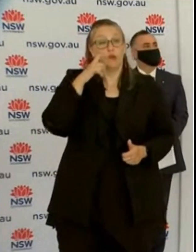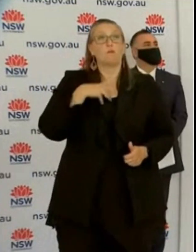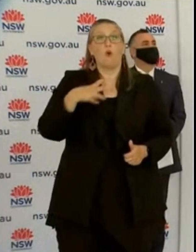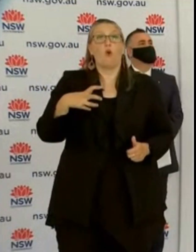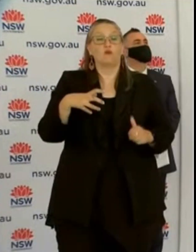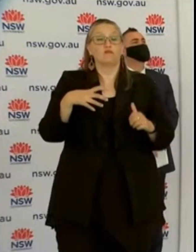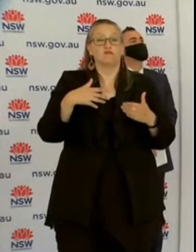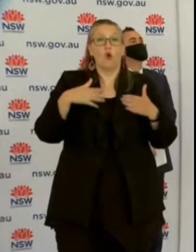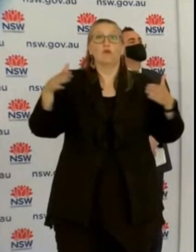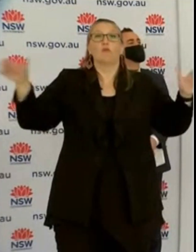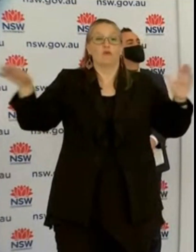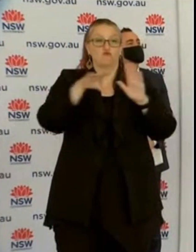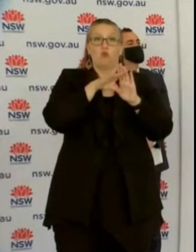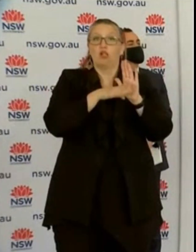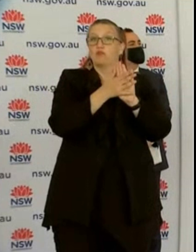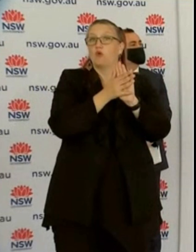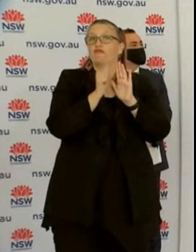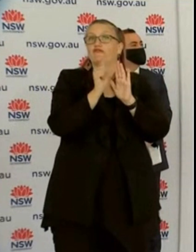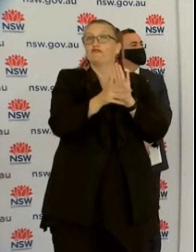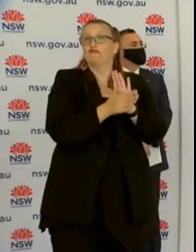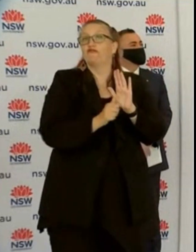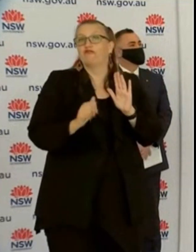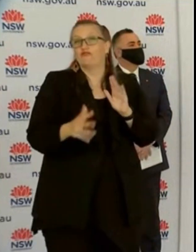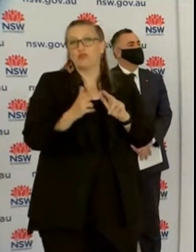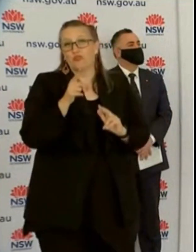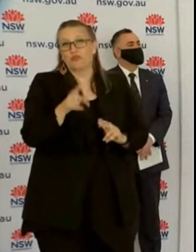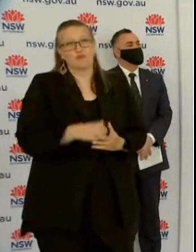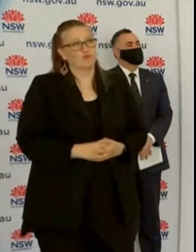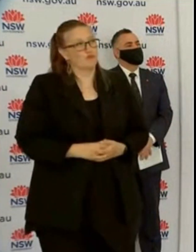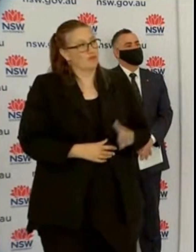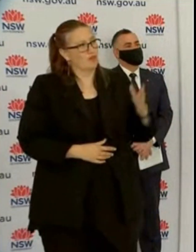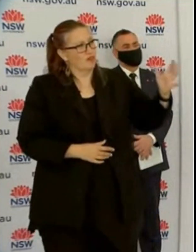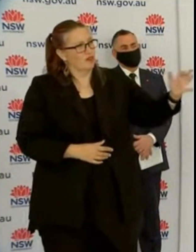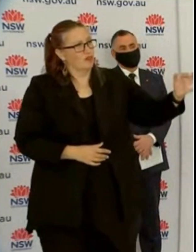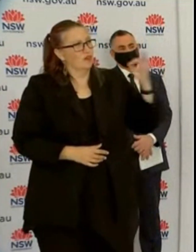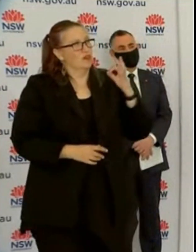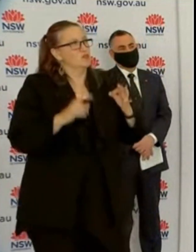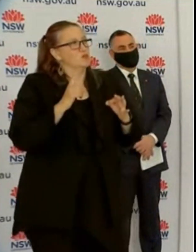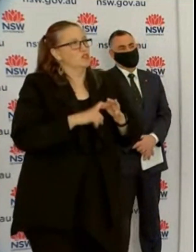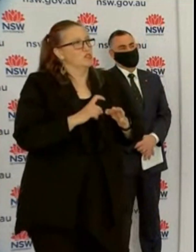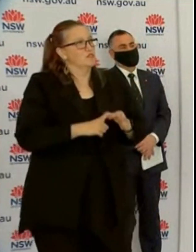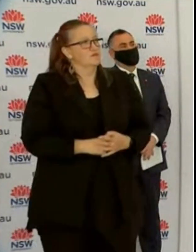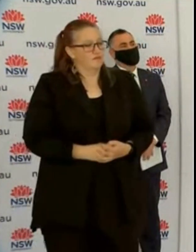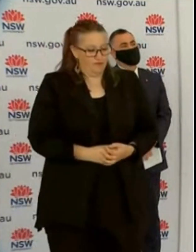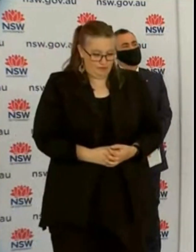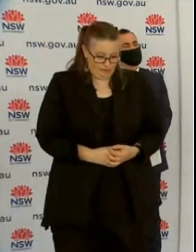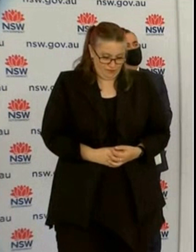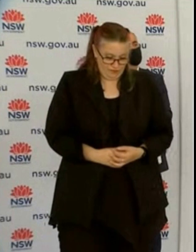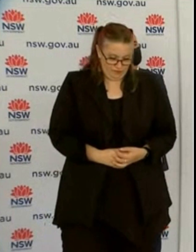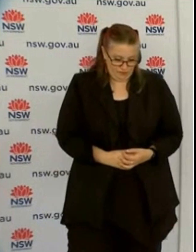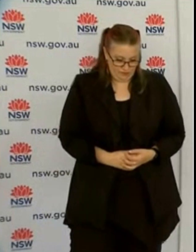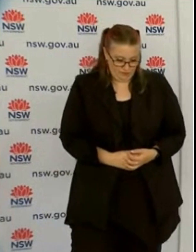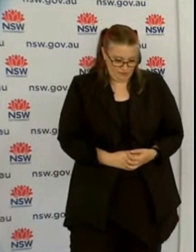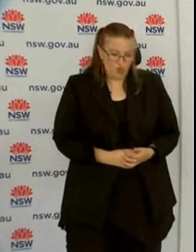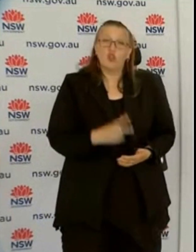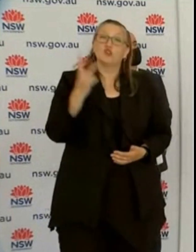one. Some LGAs and those of concern, if they don't have the requisite number of vaccinations and if they still have